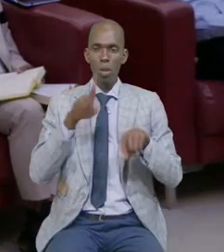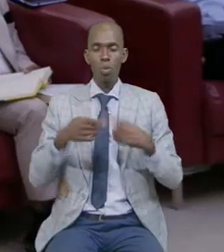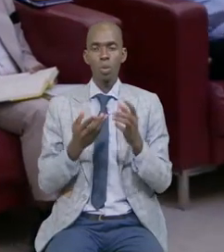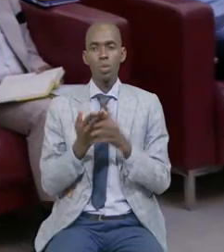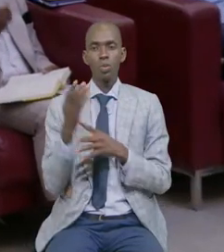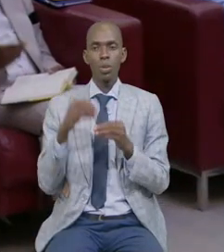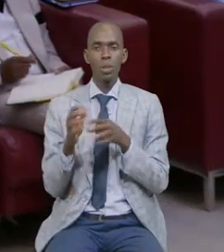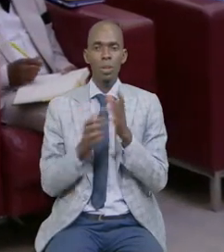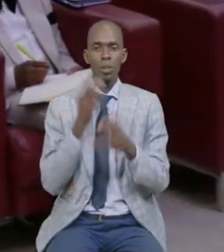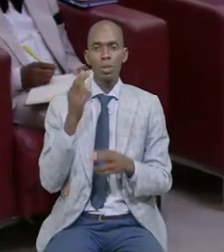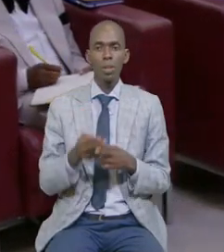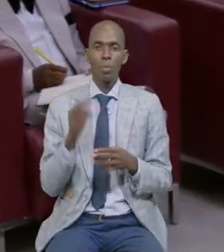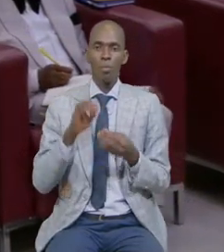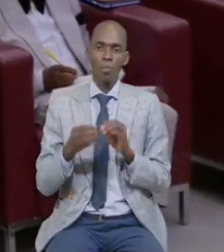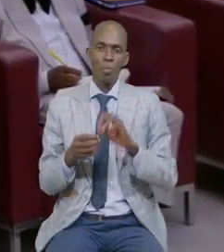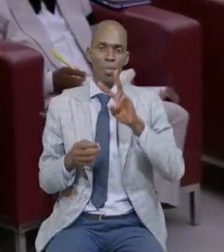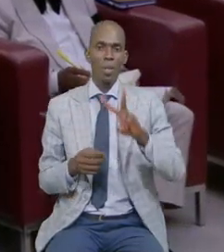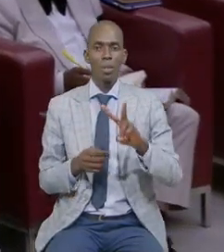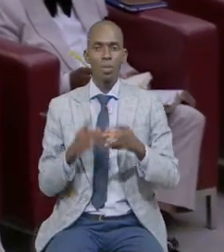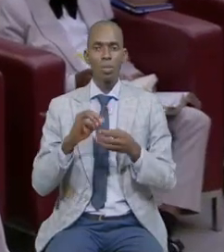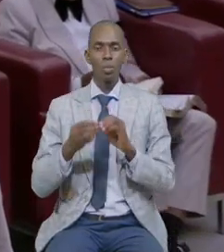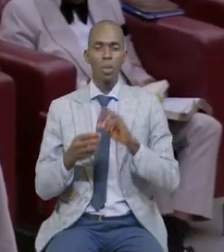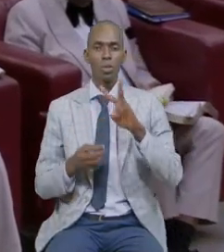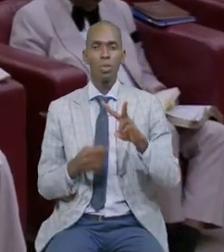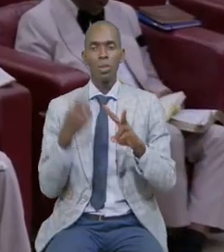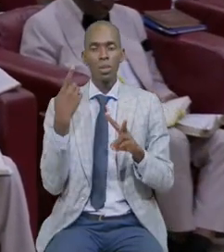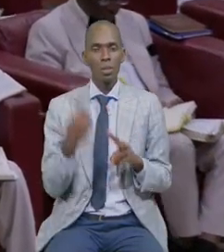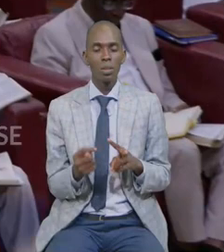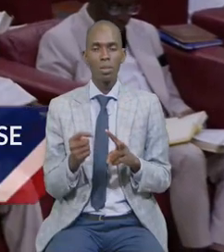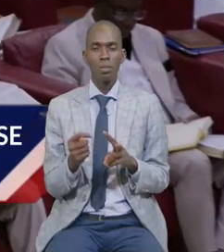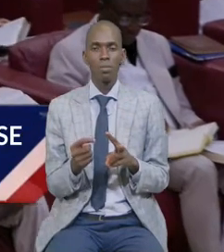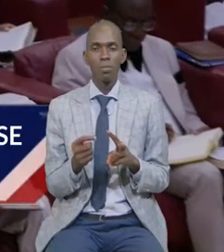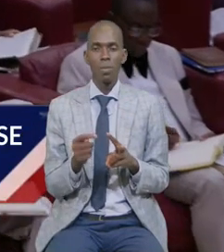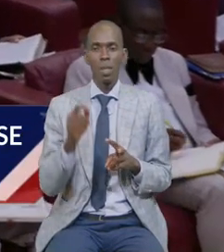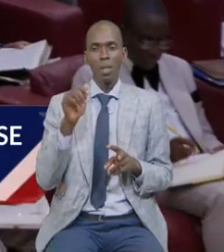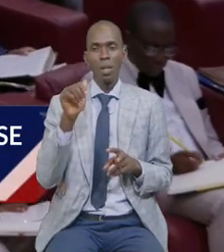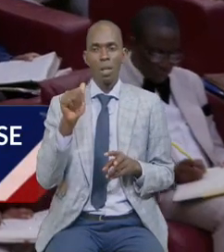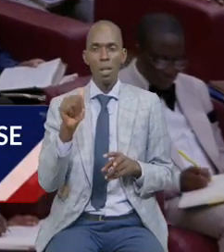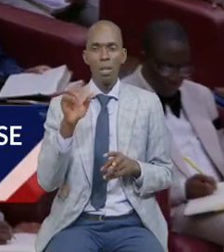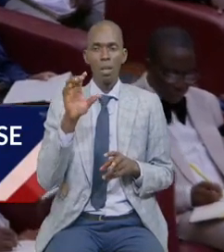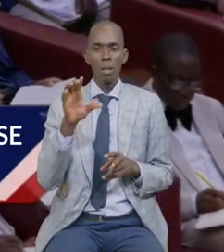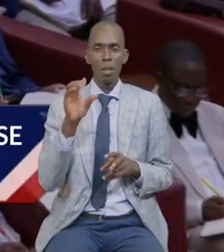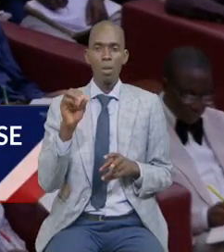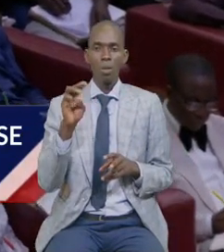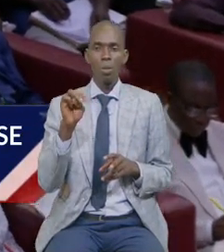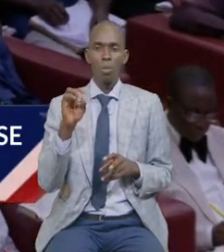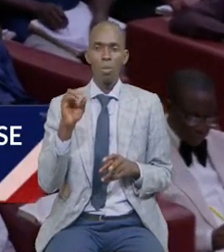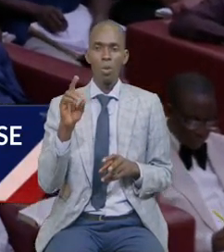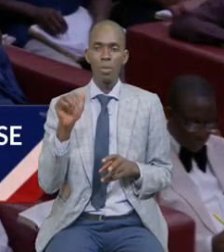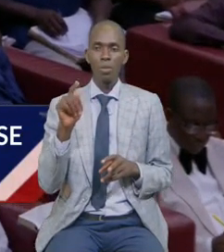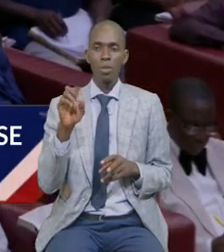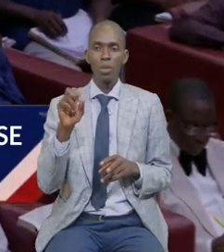at number two. Number two is the accommodation of a gambling company compromised by